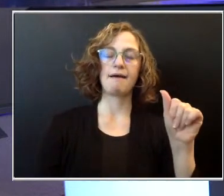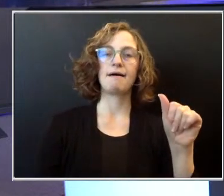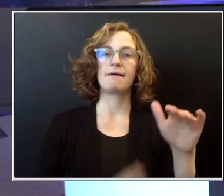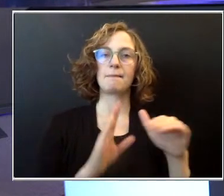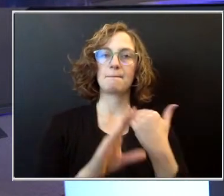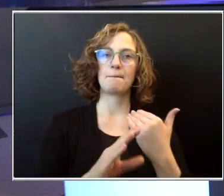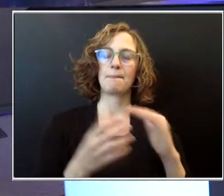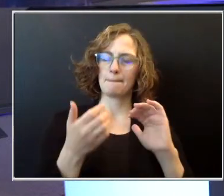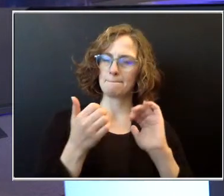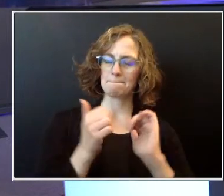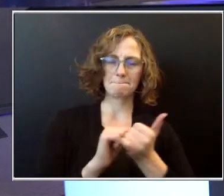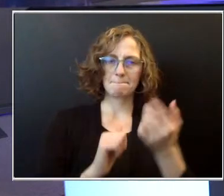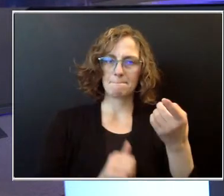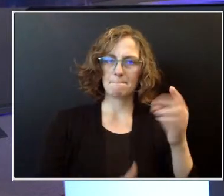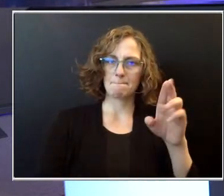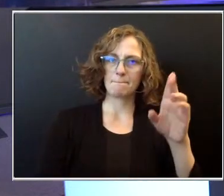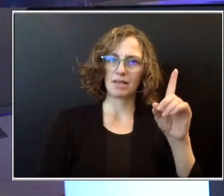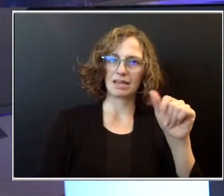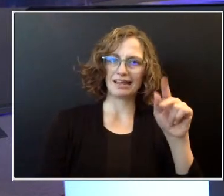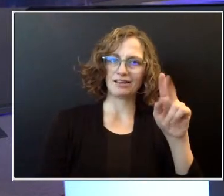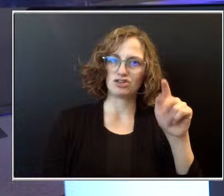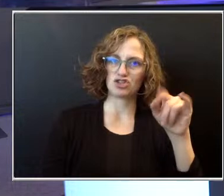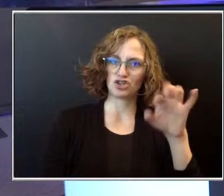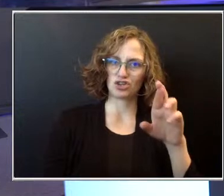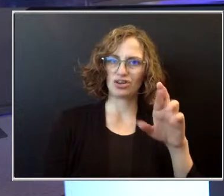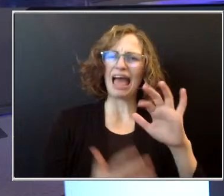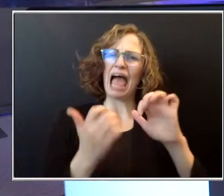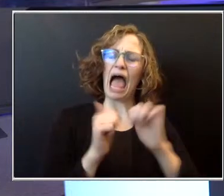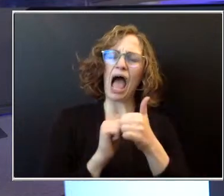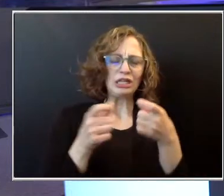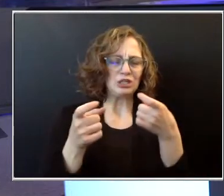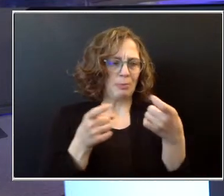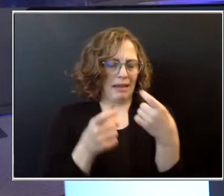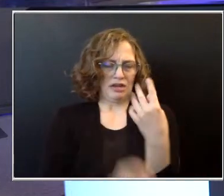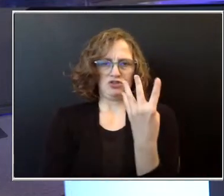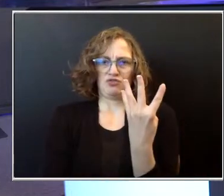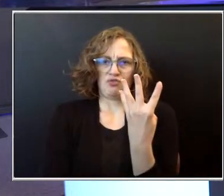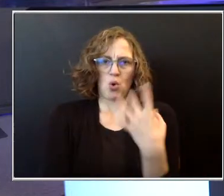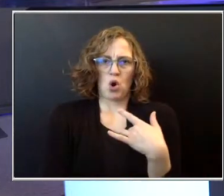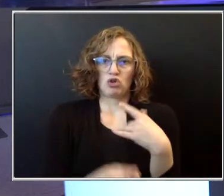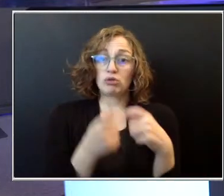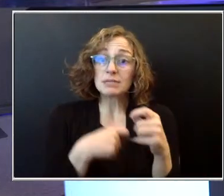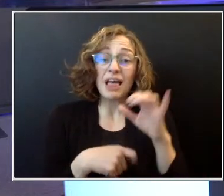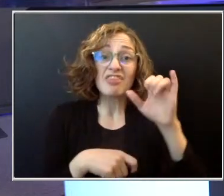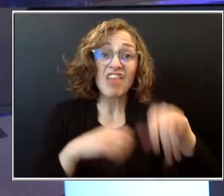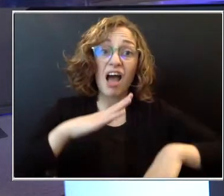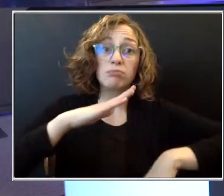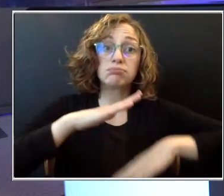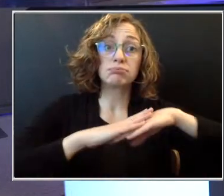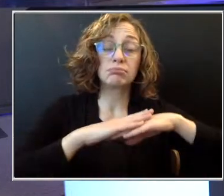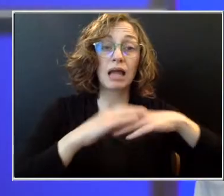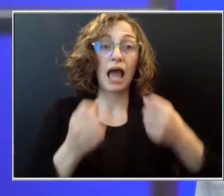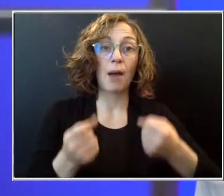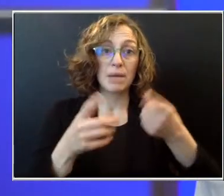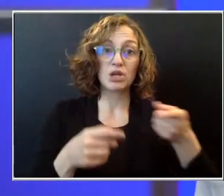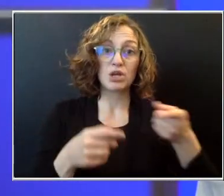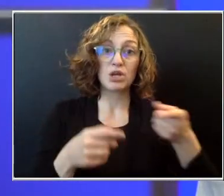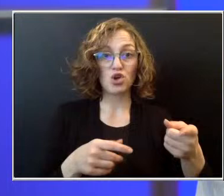and the transplant team managed 4 transplants, and is that the most you've done in a weekend